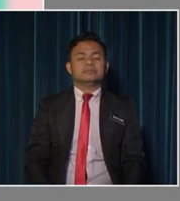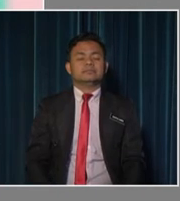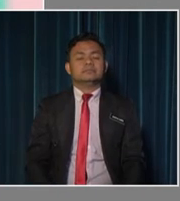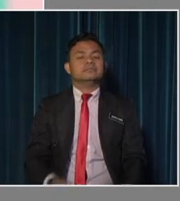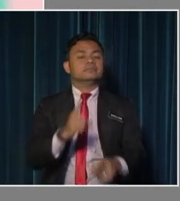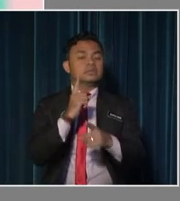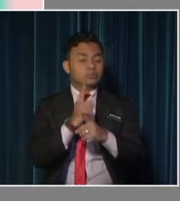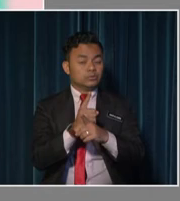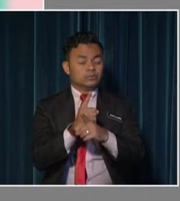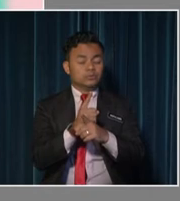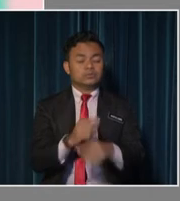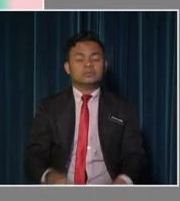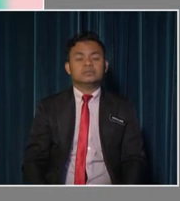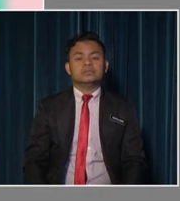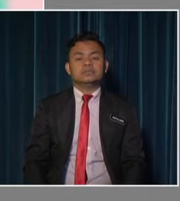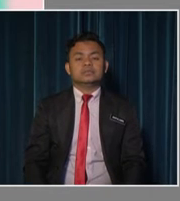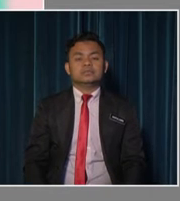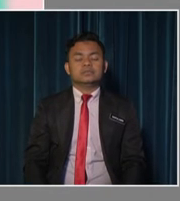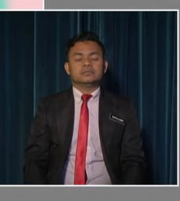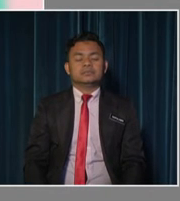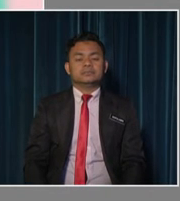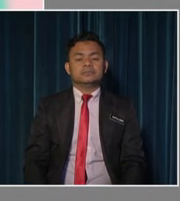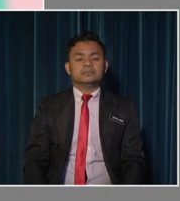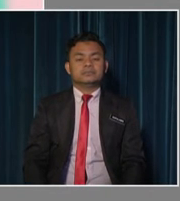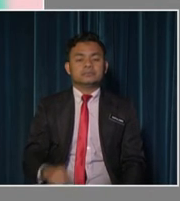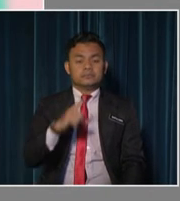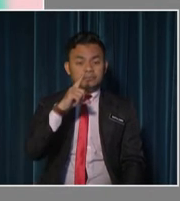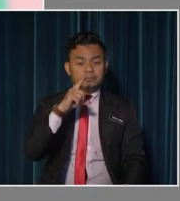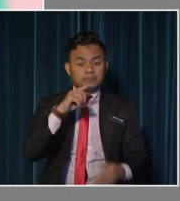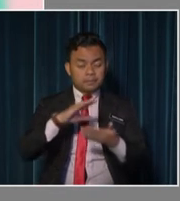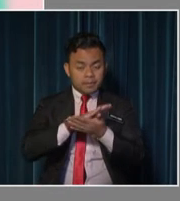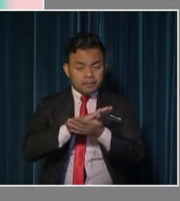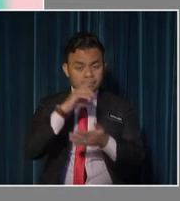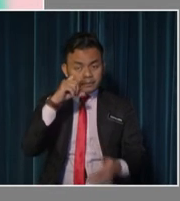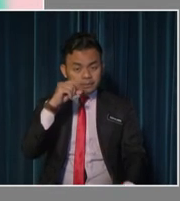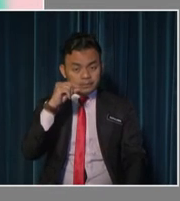conductors are the paper clip, the metal spoon,